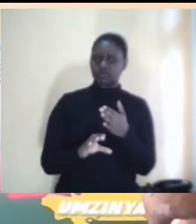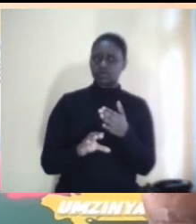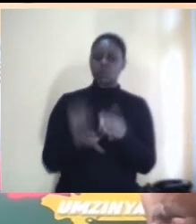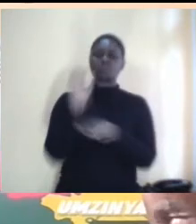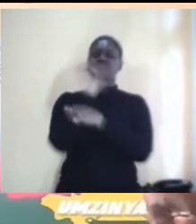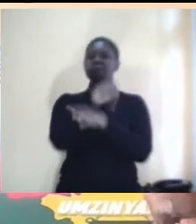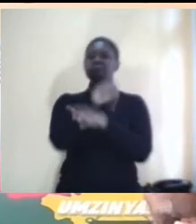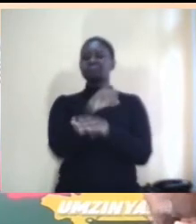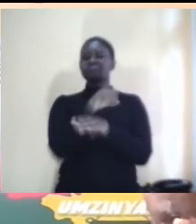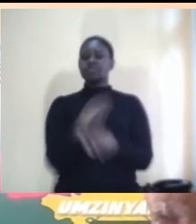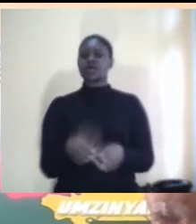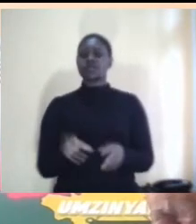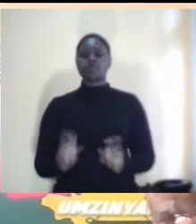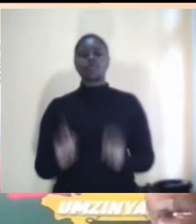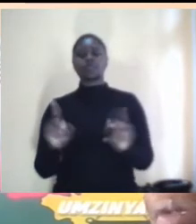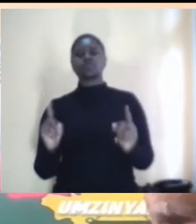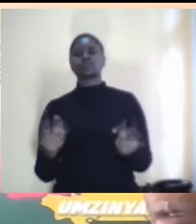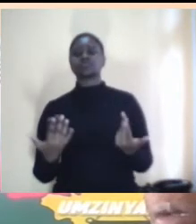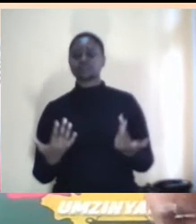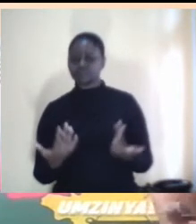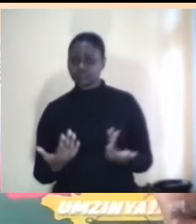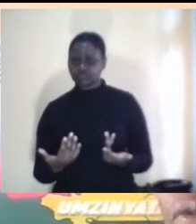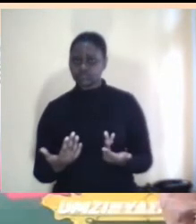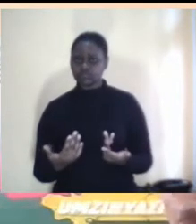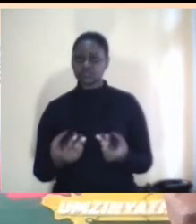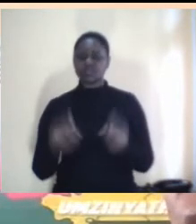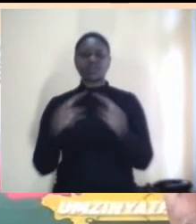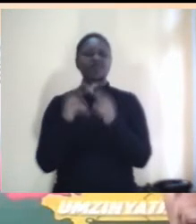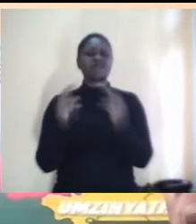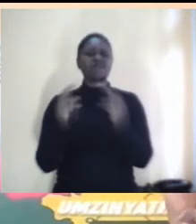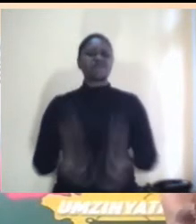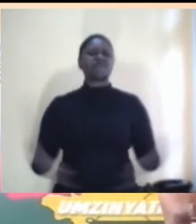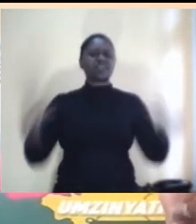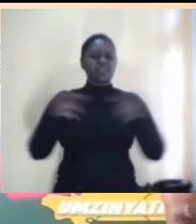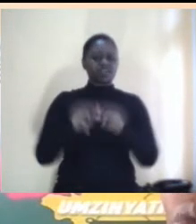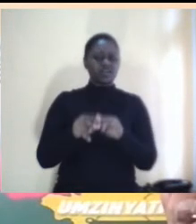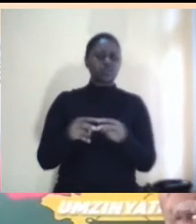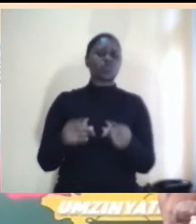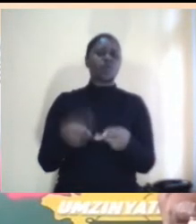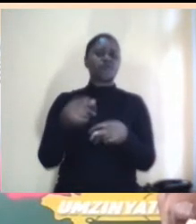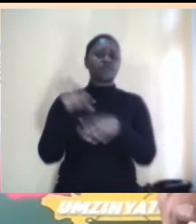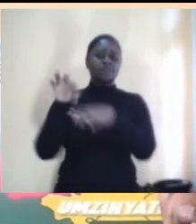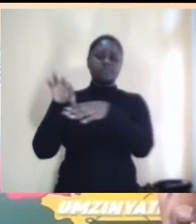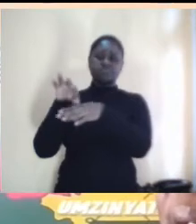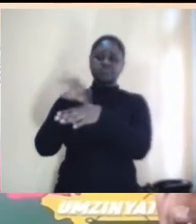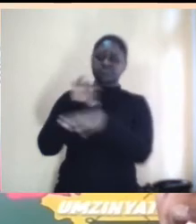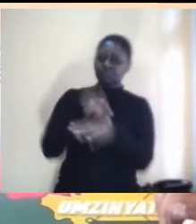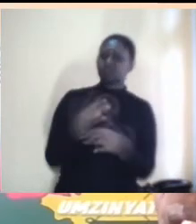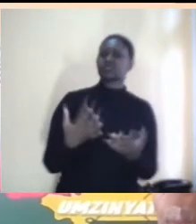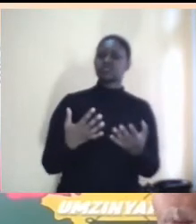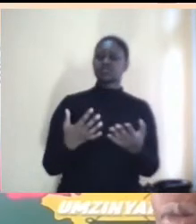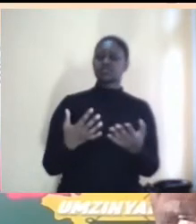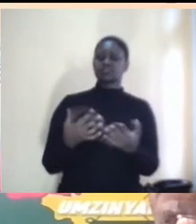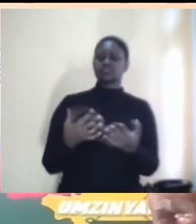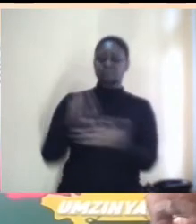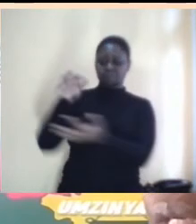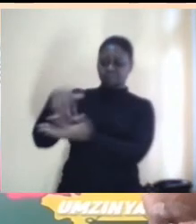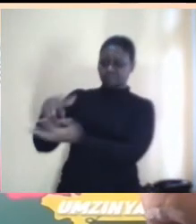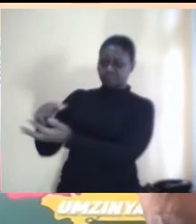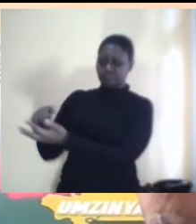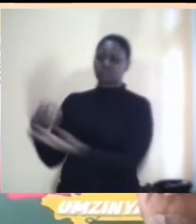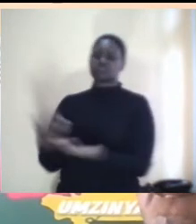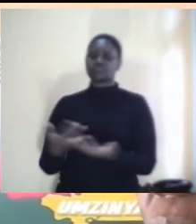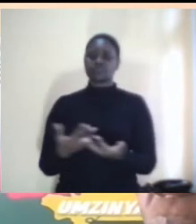ignored the potential nutritive value of indigenous plants, especially those harvested in